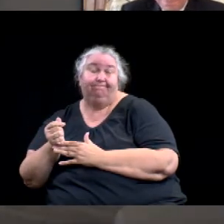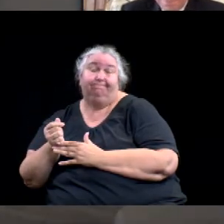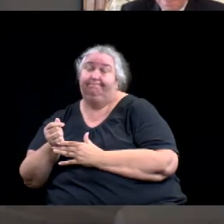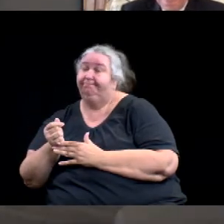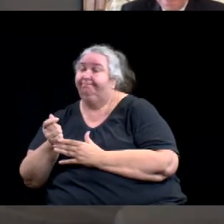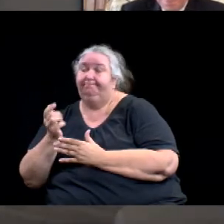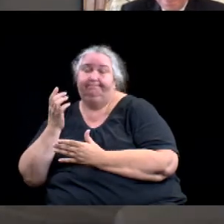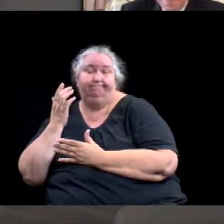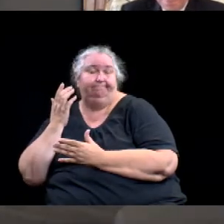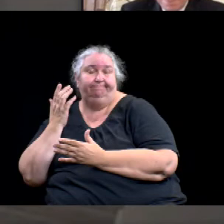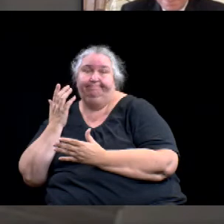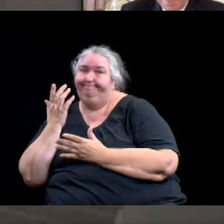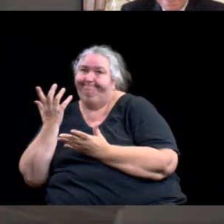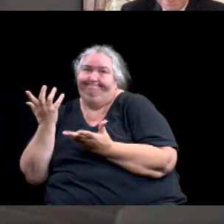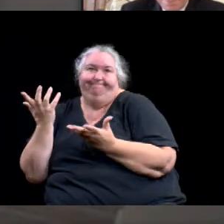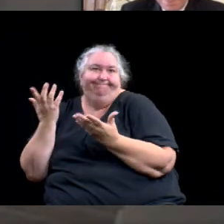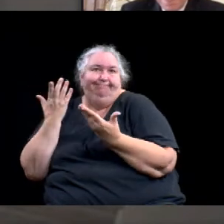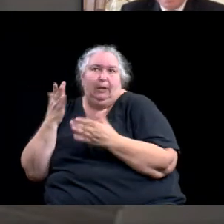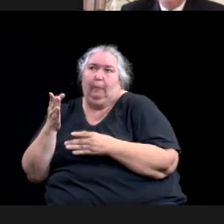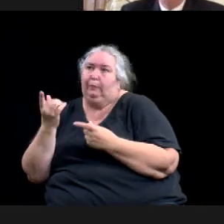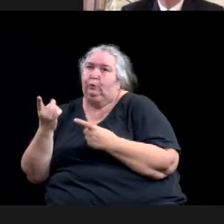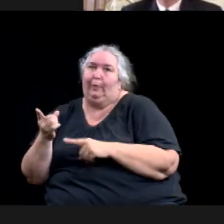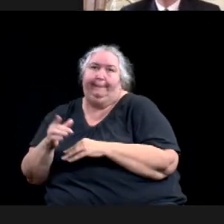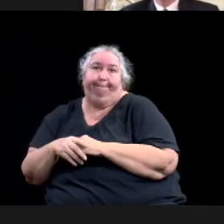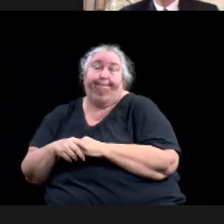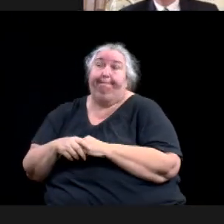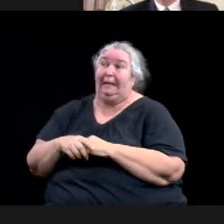We will, why don't we do this, Esmeralda?